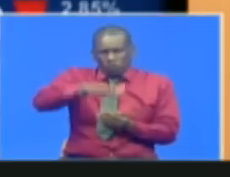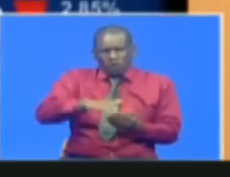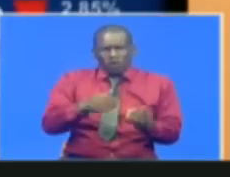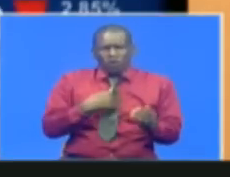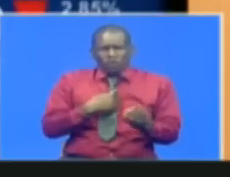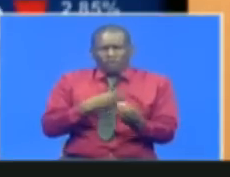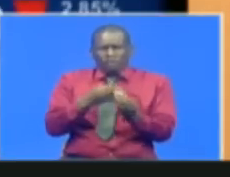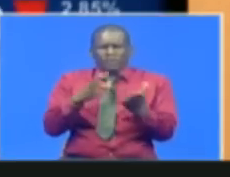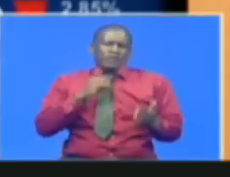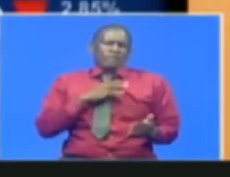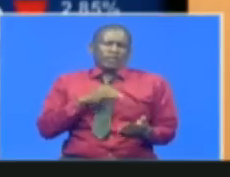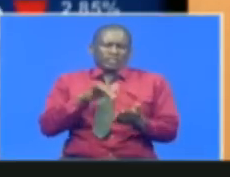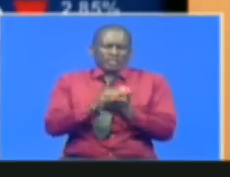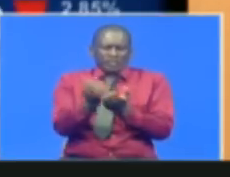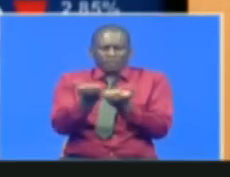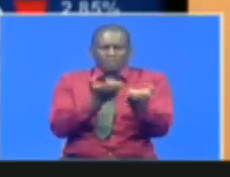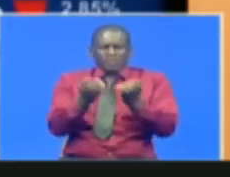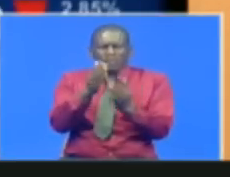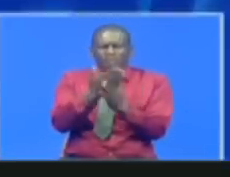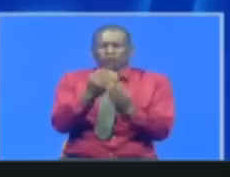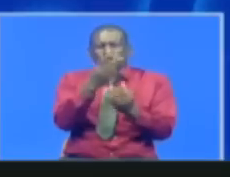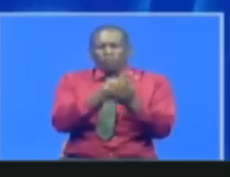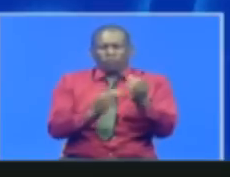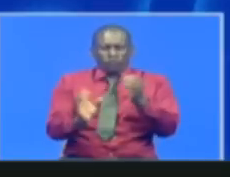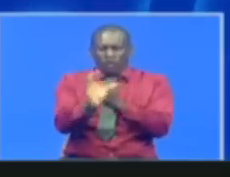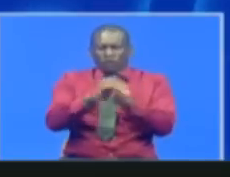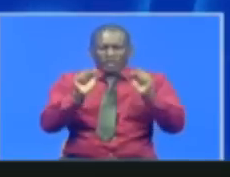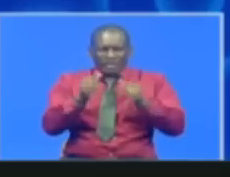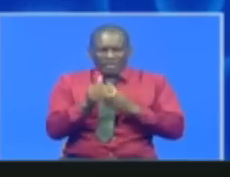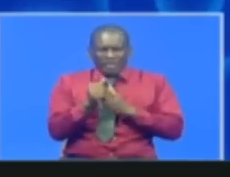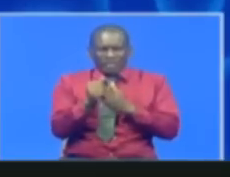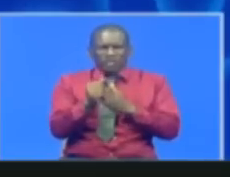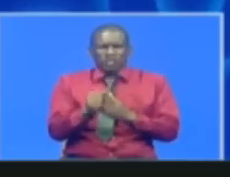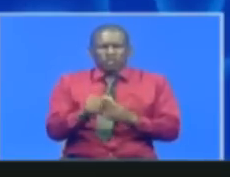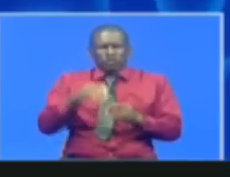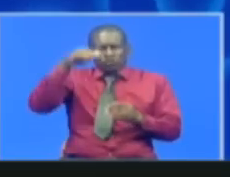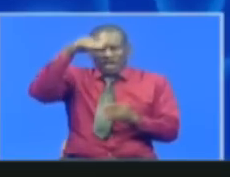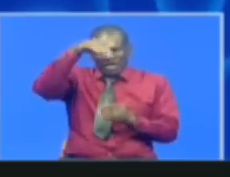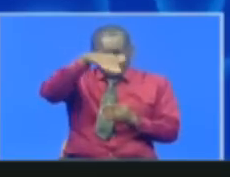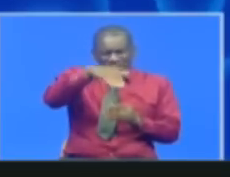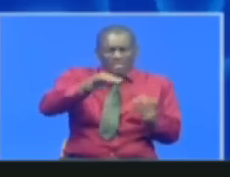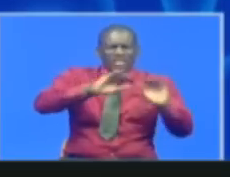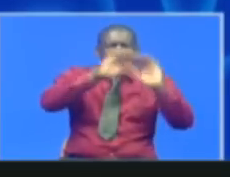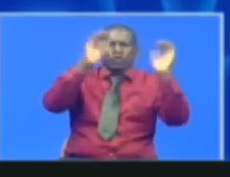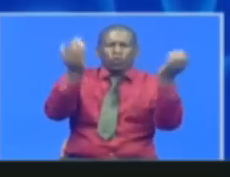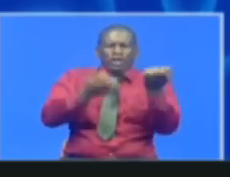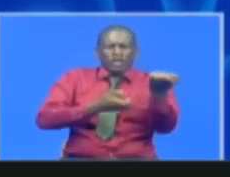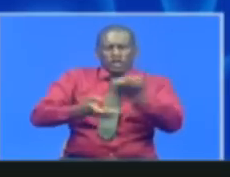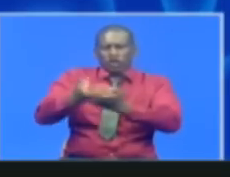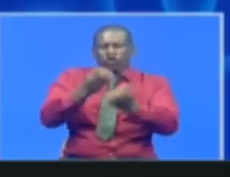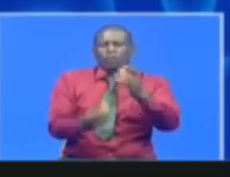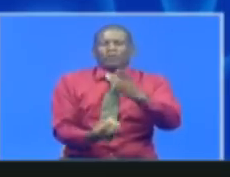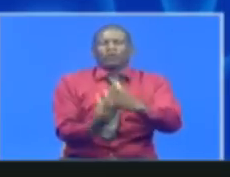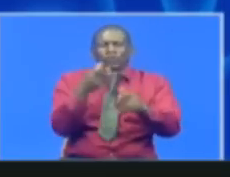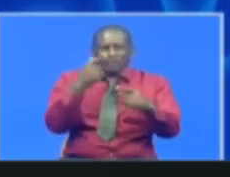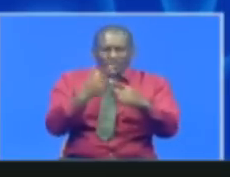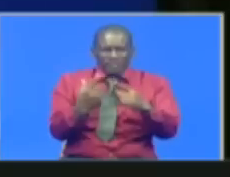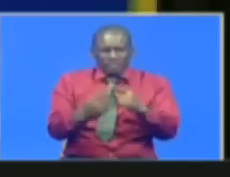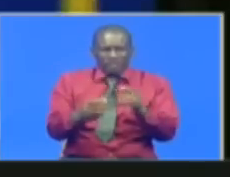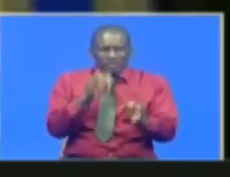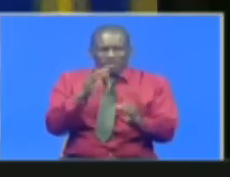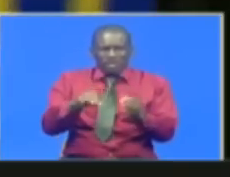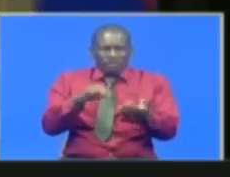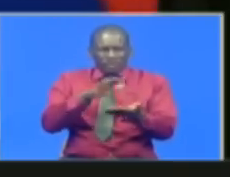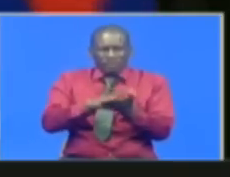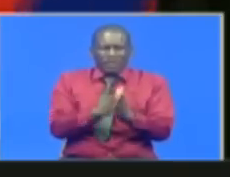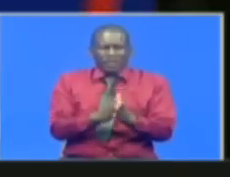increasing fears that the trade war between the two nations could lead to a significant decline in global economic growth this year if it becomes fully